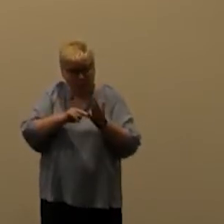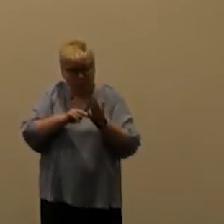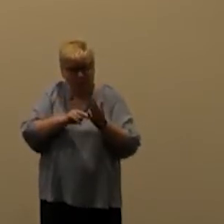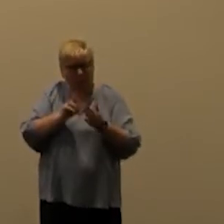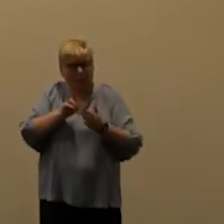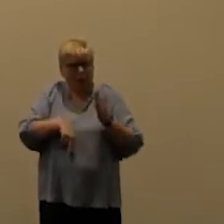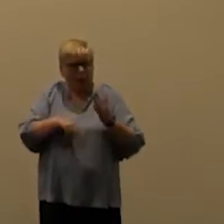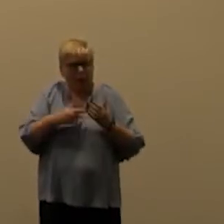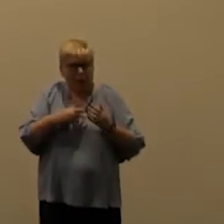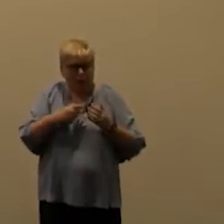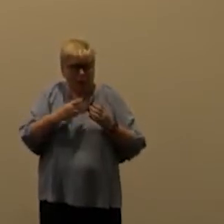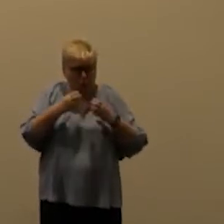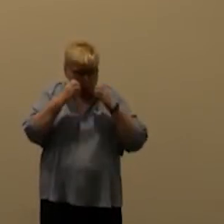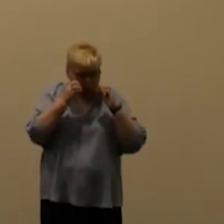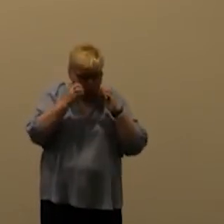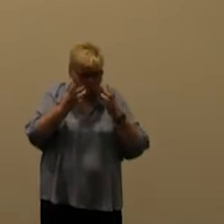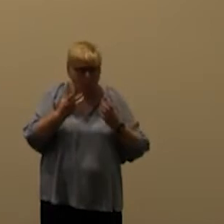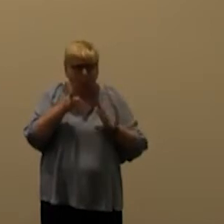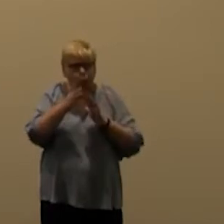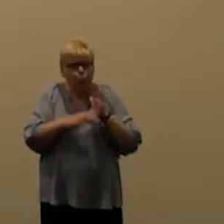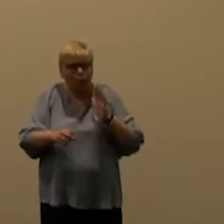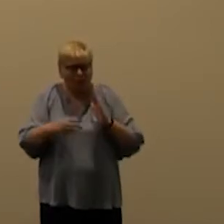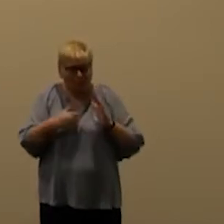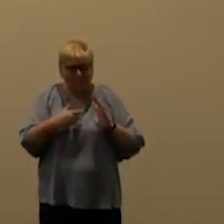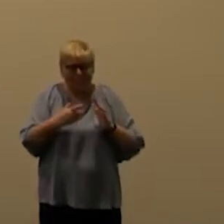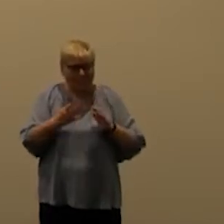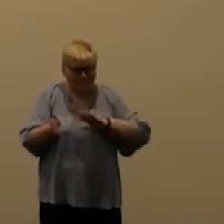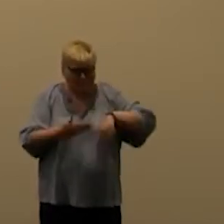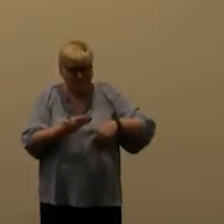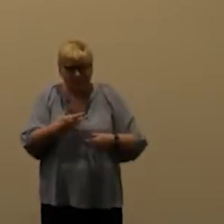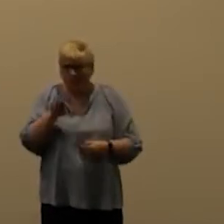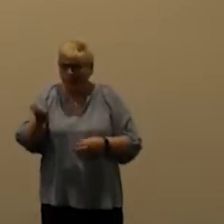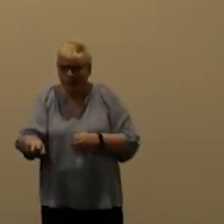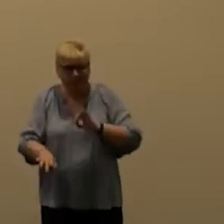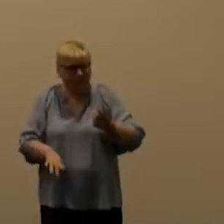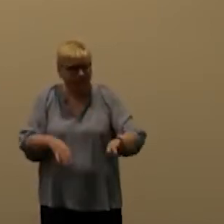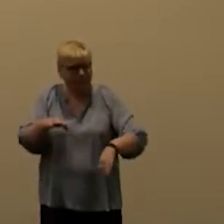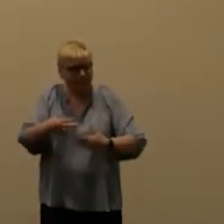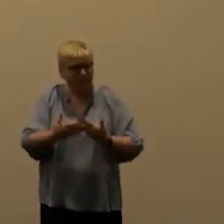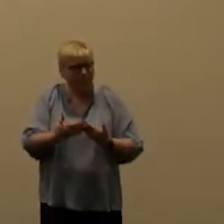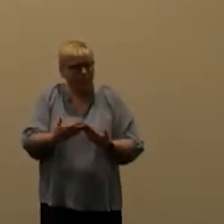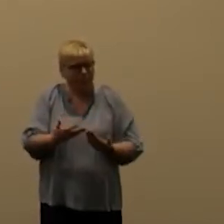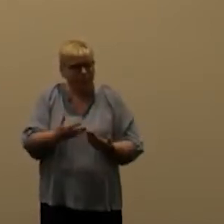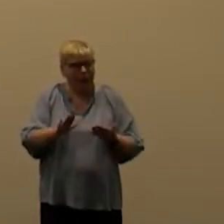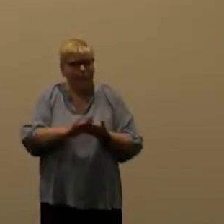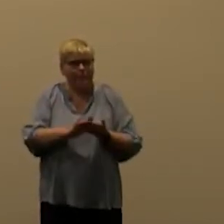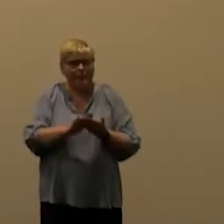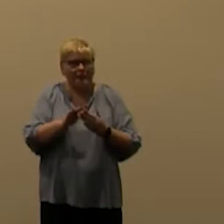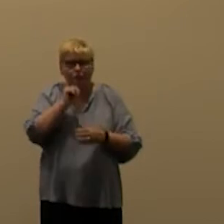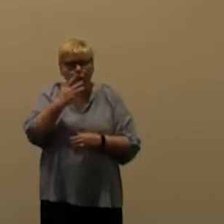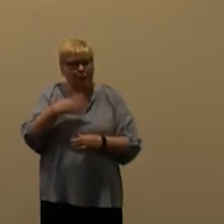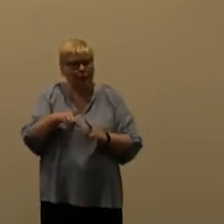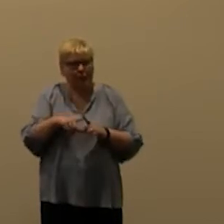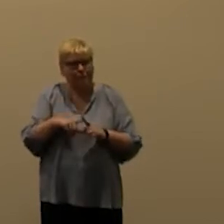start Googling and using YouTube. And the problem that happens at that point is that you've got the danger of missing out the governance